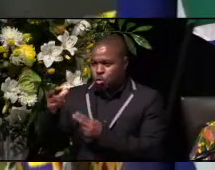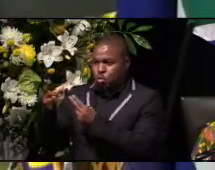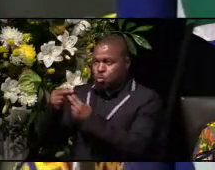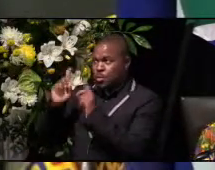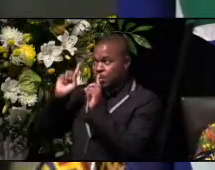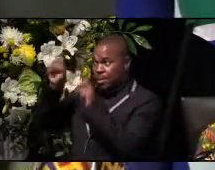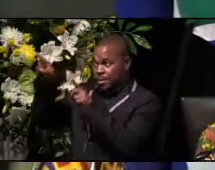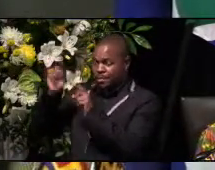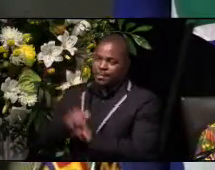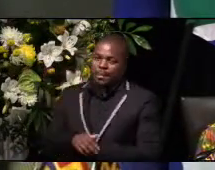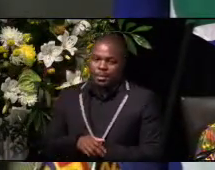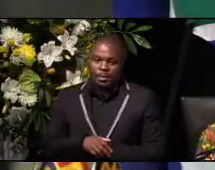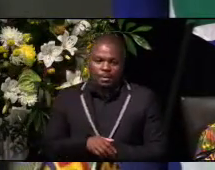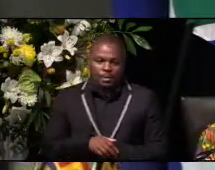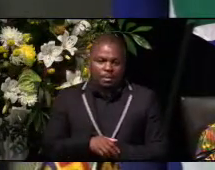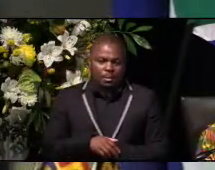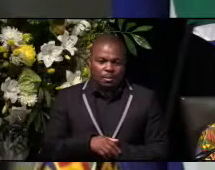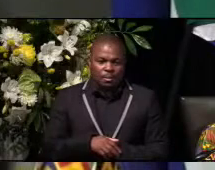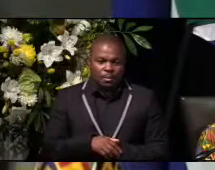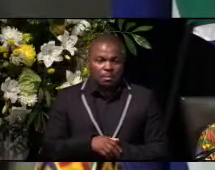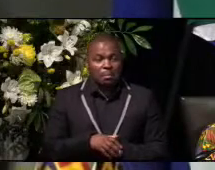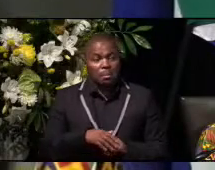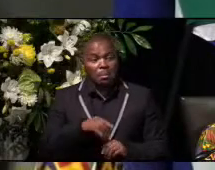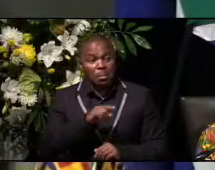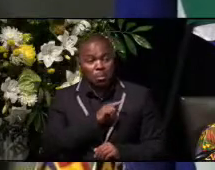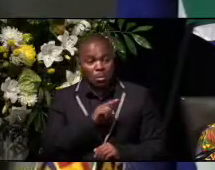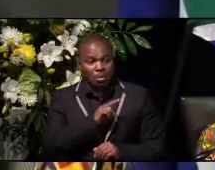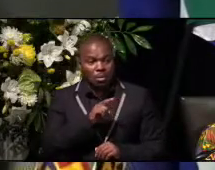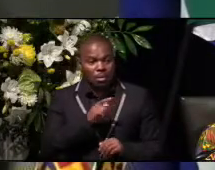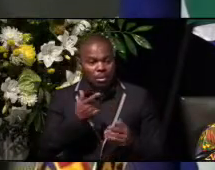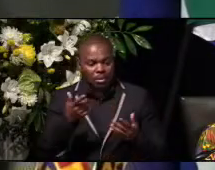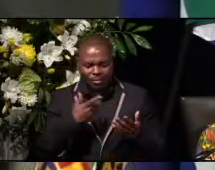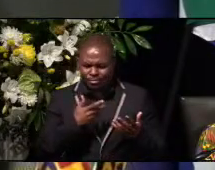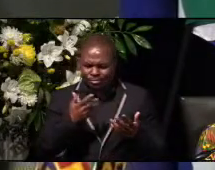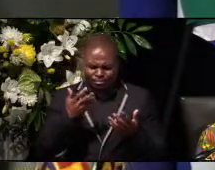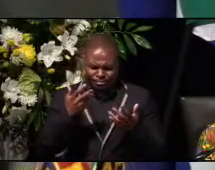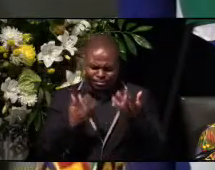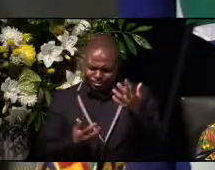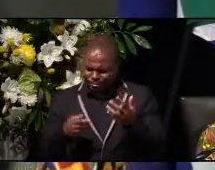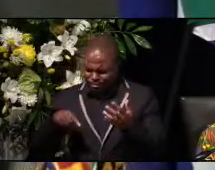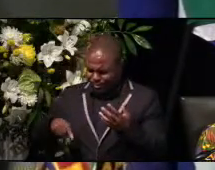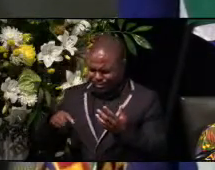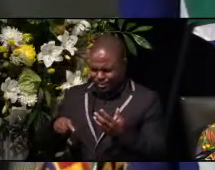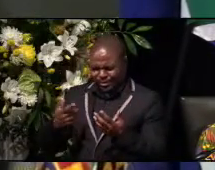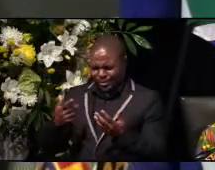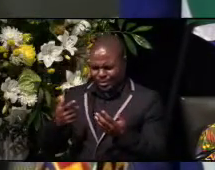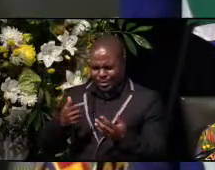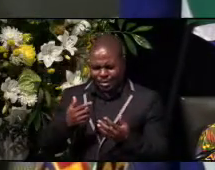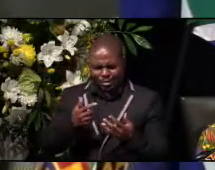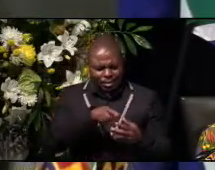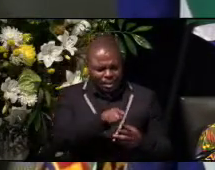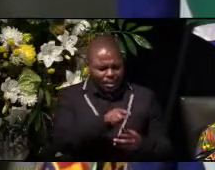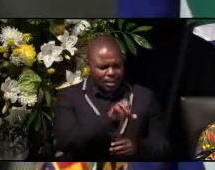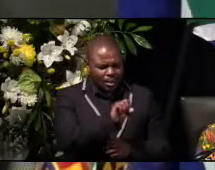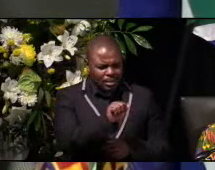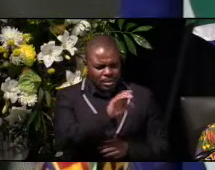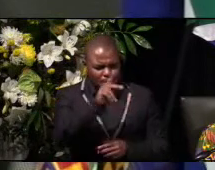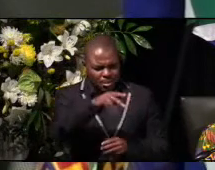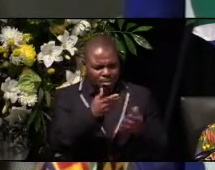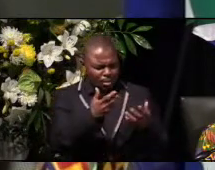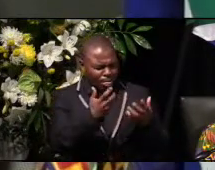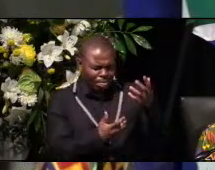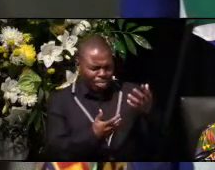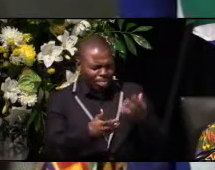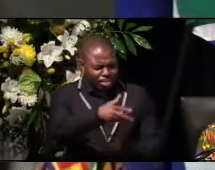ultimately because of the incoherence the disunity that exists within the Communist Party the